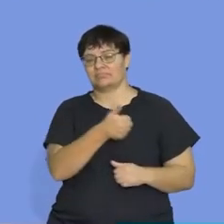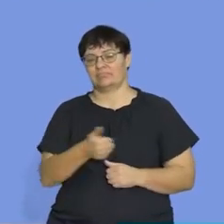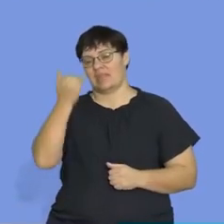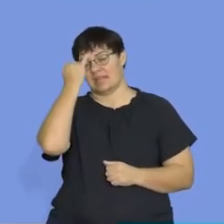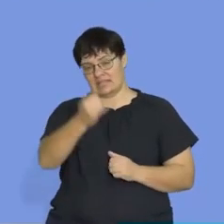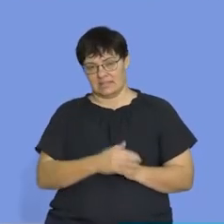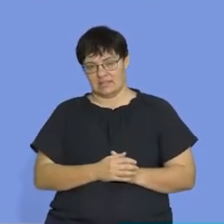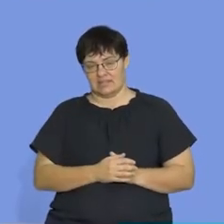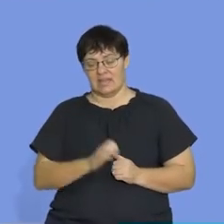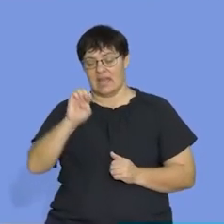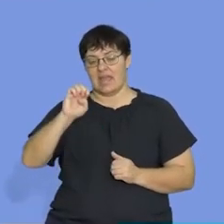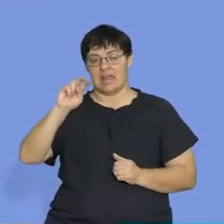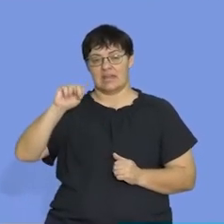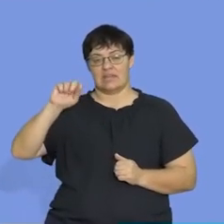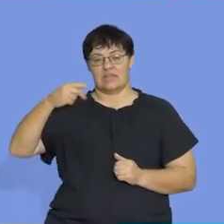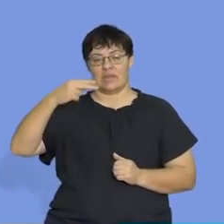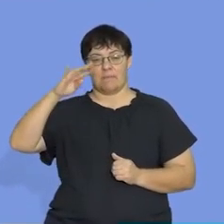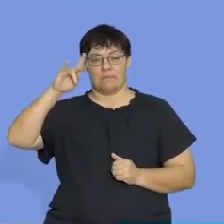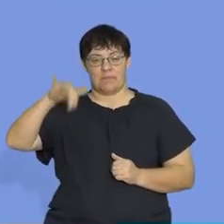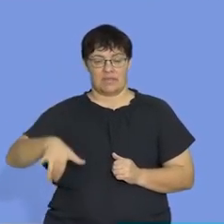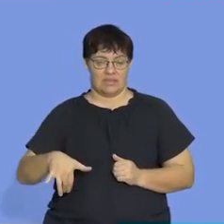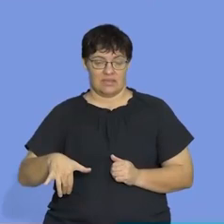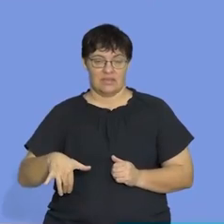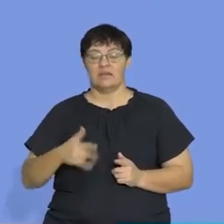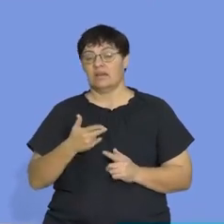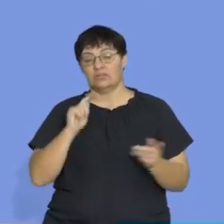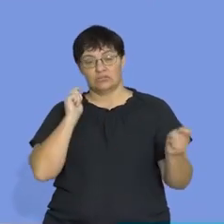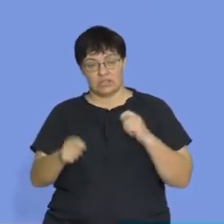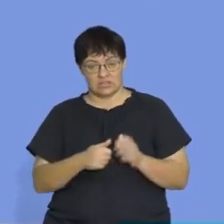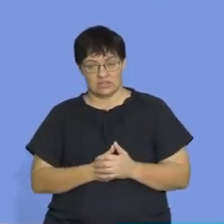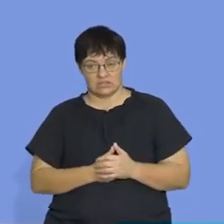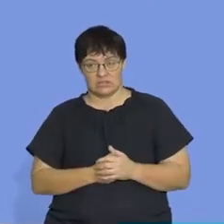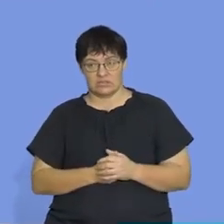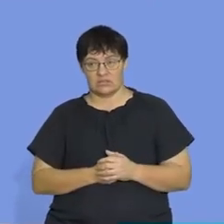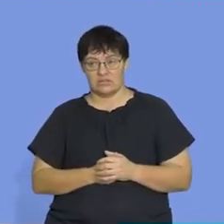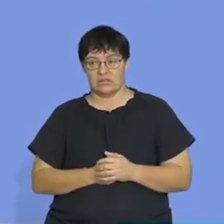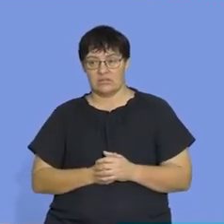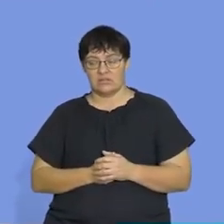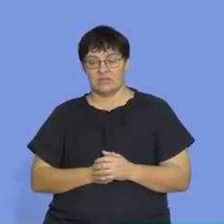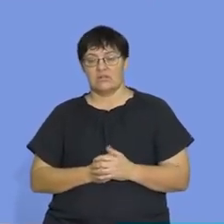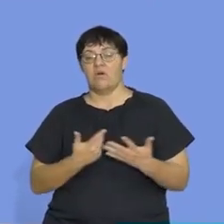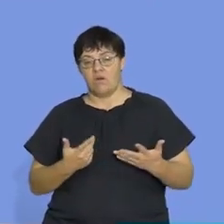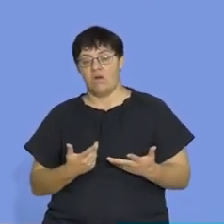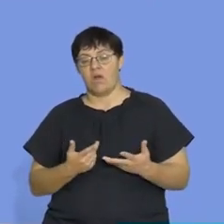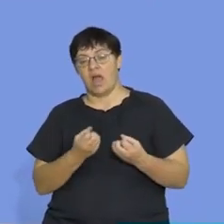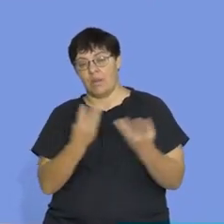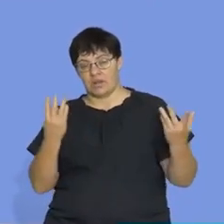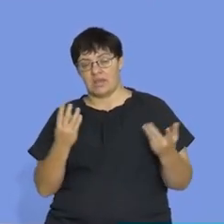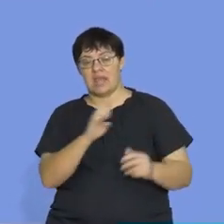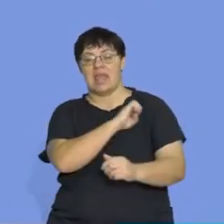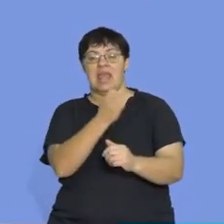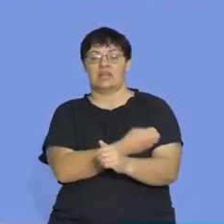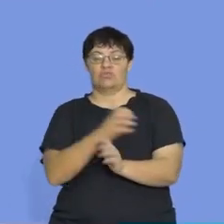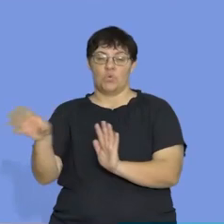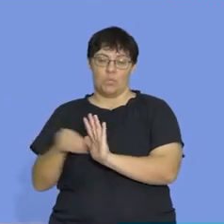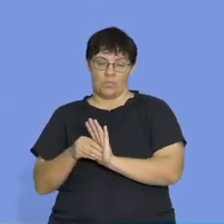enthalpy change, we can use it to determine the enthalpy change by using the amount of energy absorbed versus the amount of